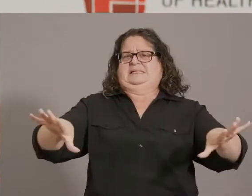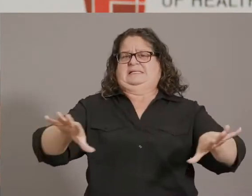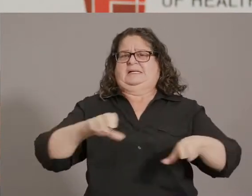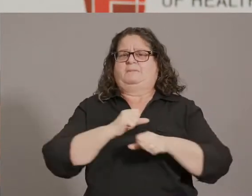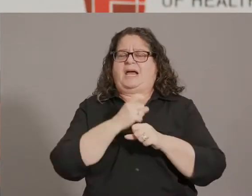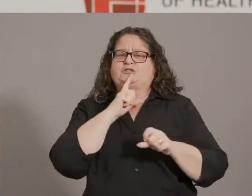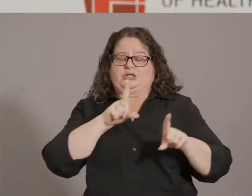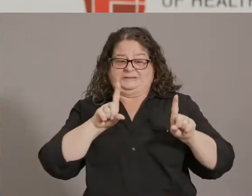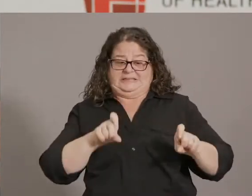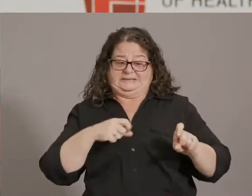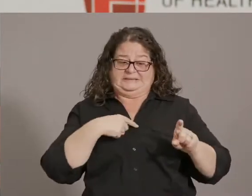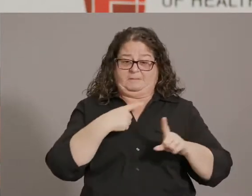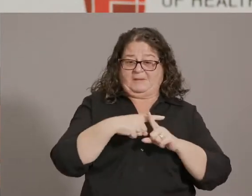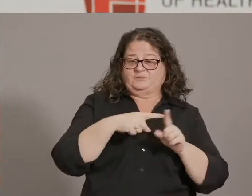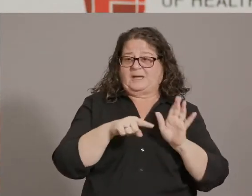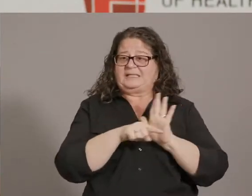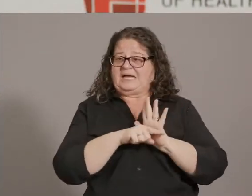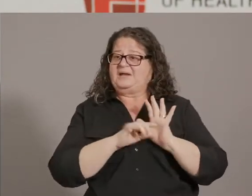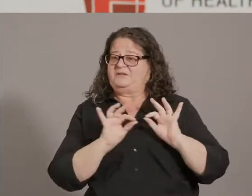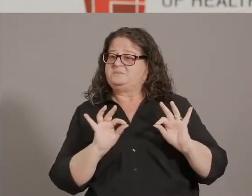that a vaccinated person